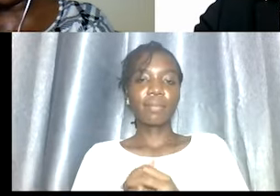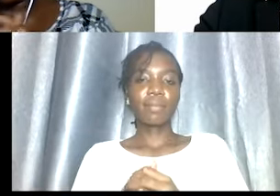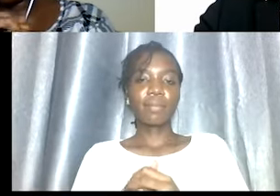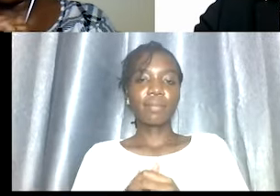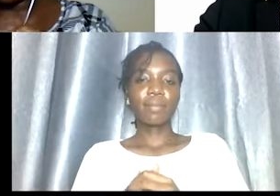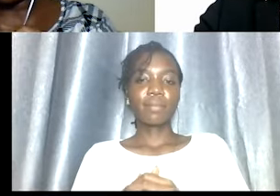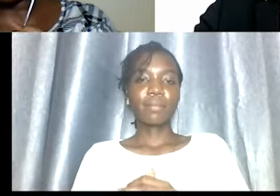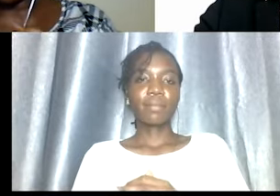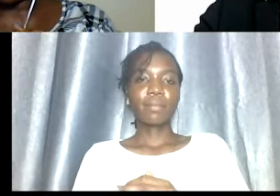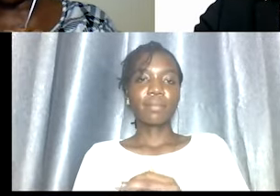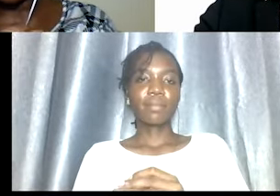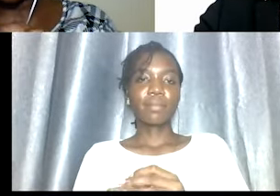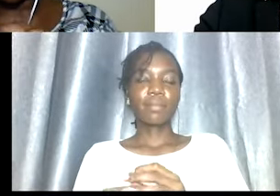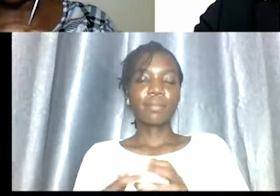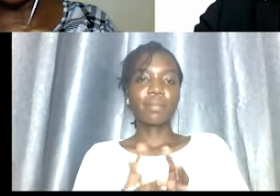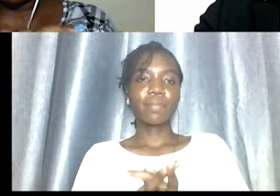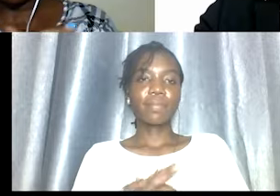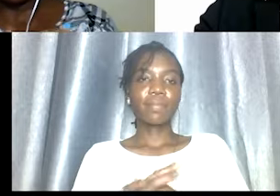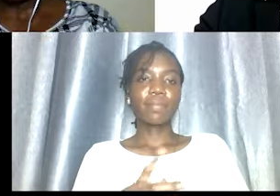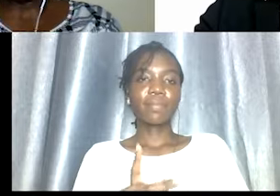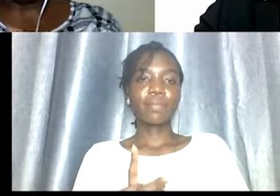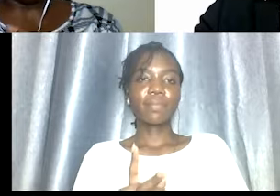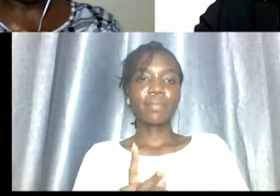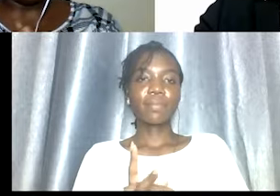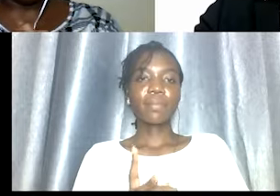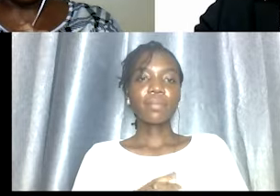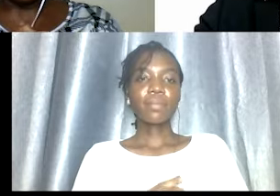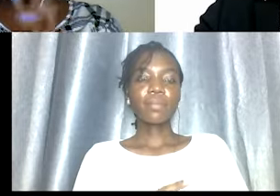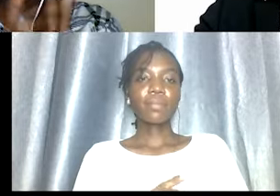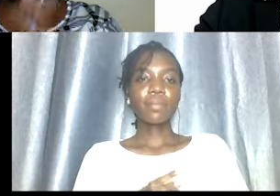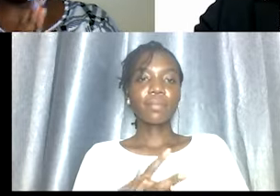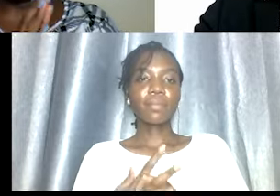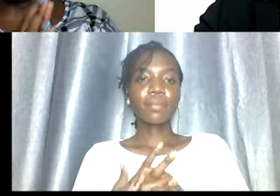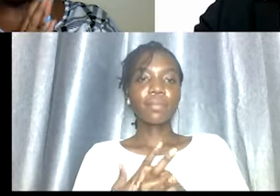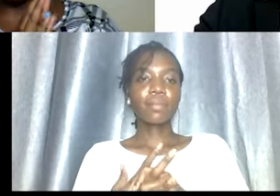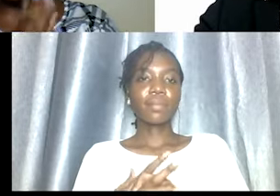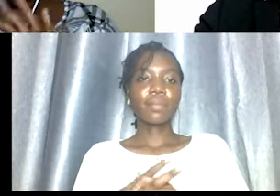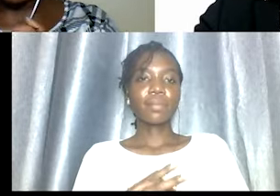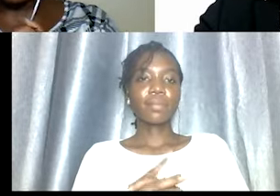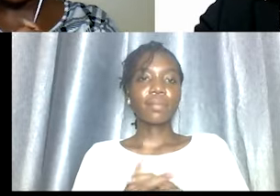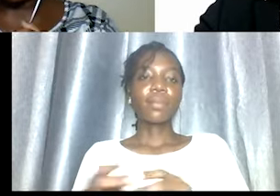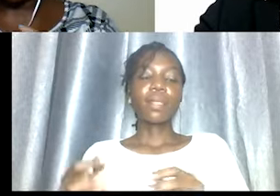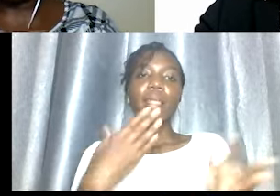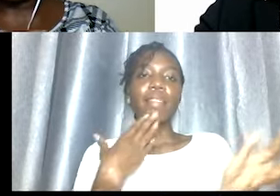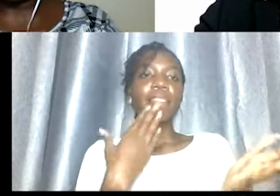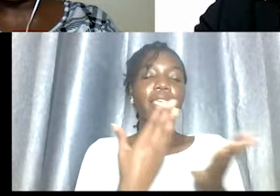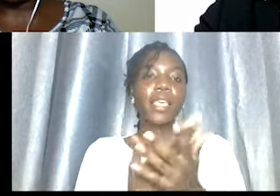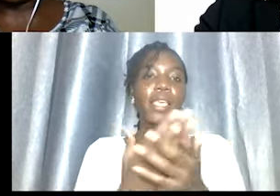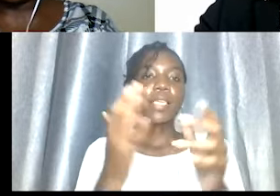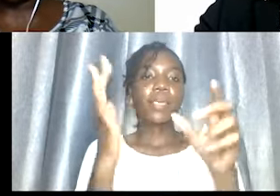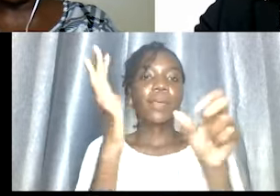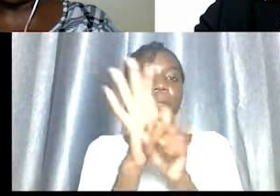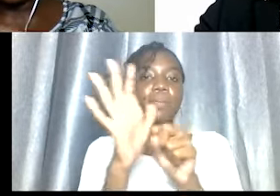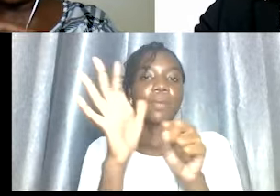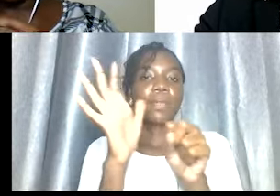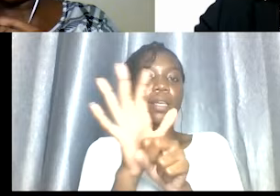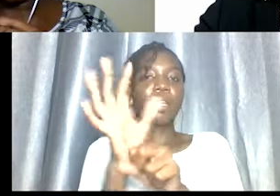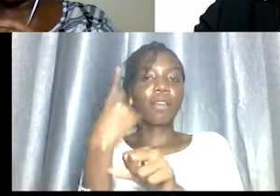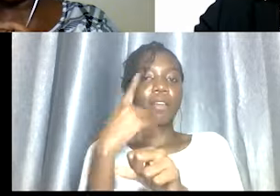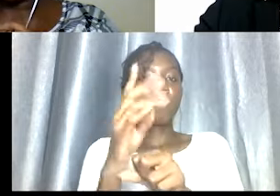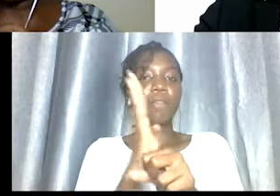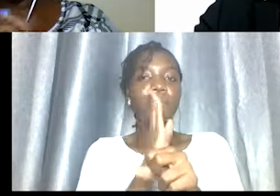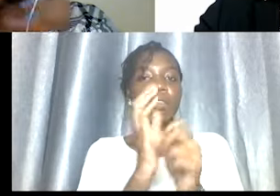then I'm sure she'll be posting the WhatsApp link just now. So thank you so much, Garcia, for heeding our call